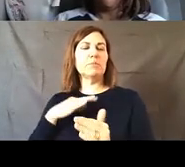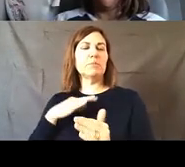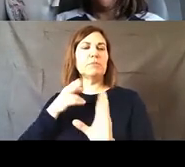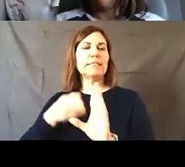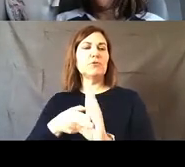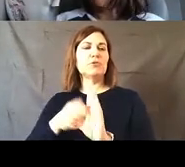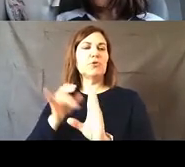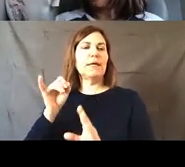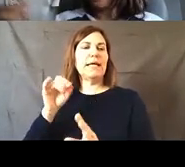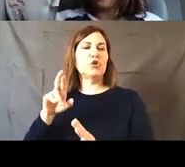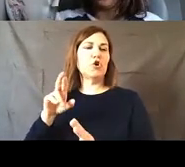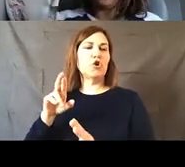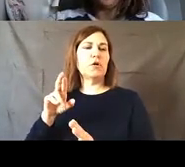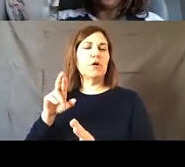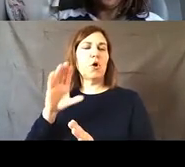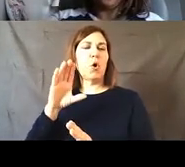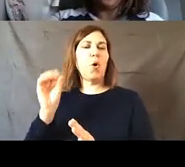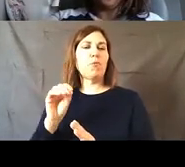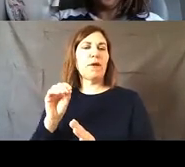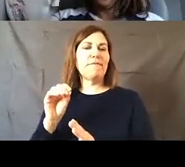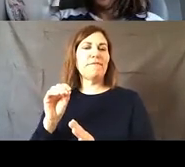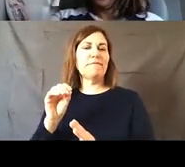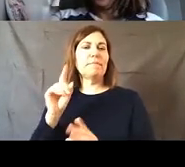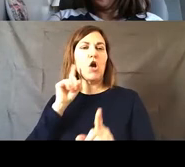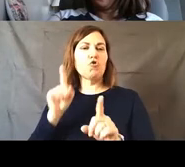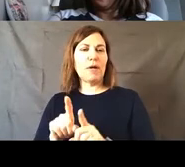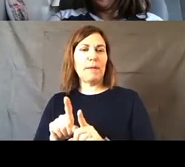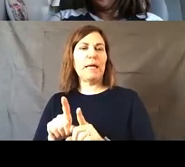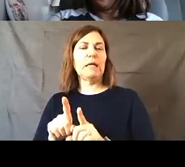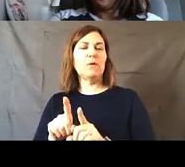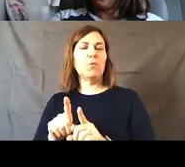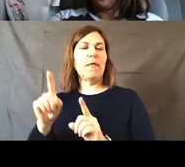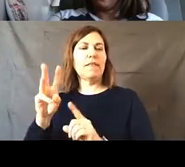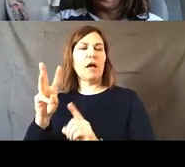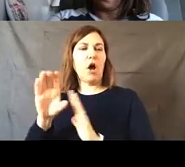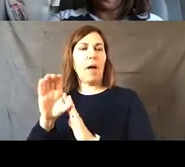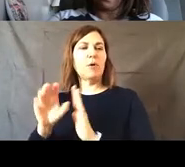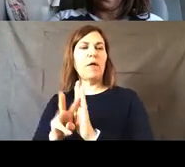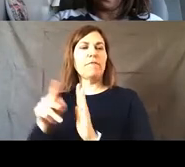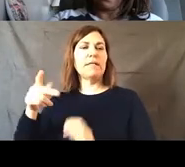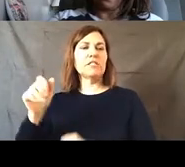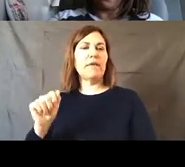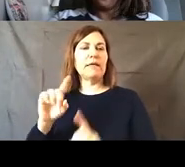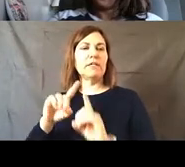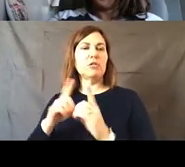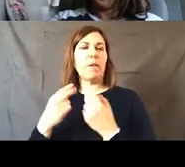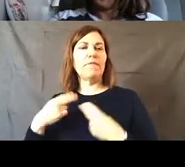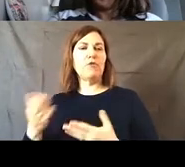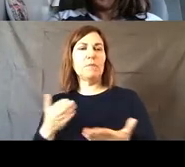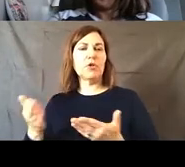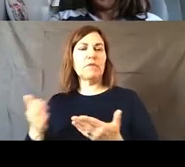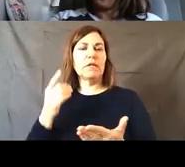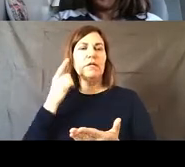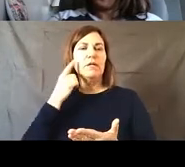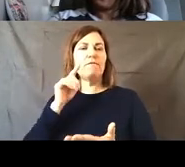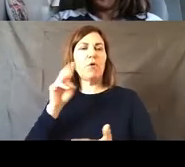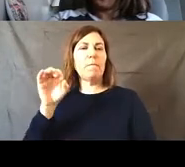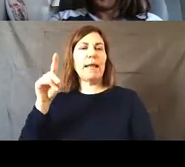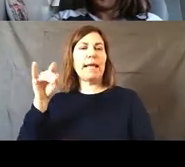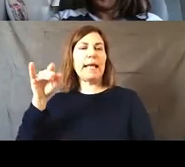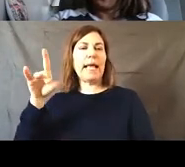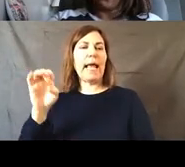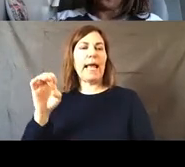agreement with the Commonwealth Department of Human Services with regard to Medicaid reimbursement services for a term